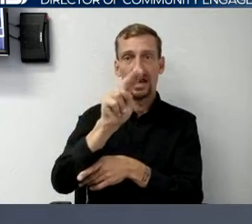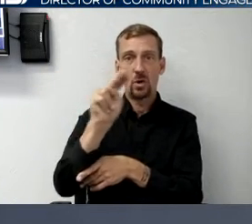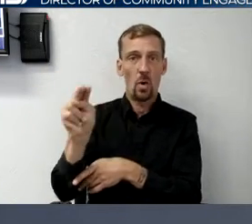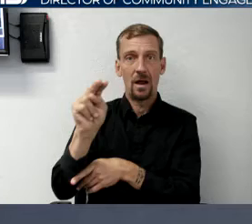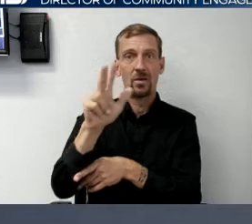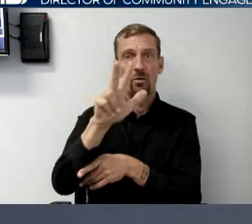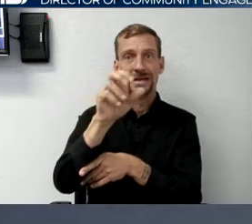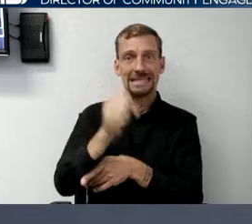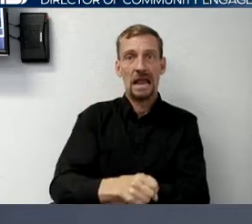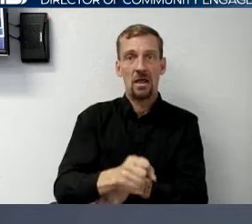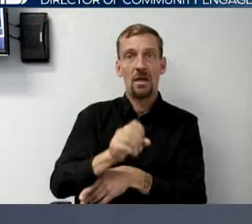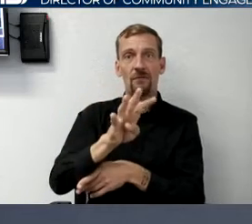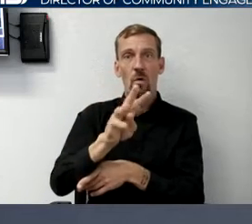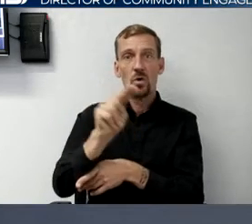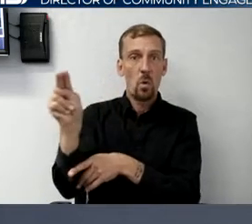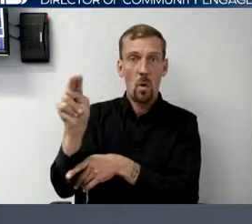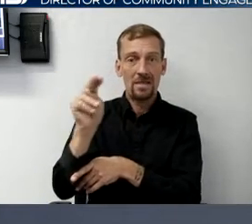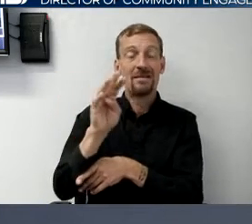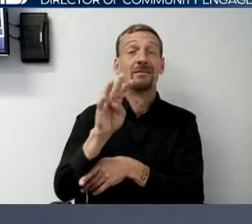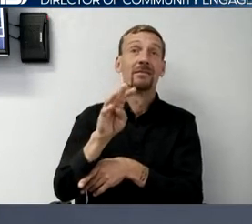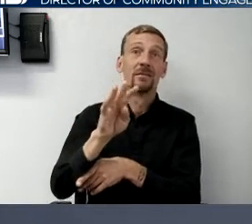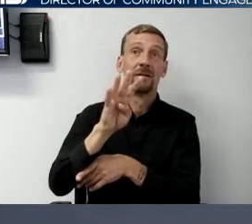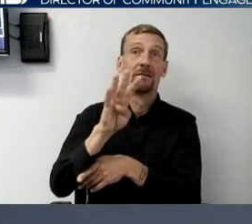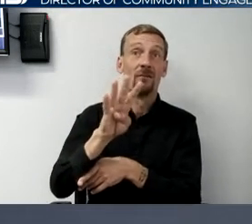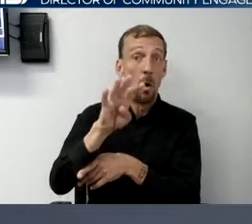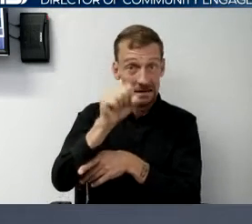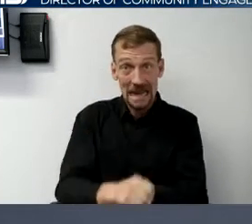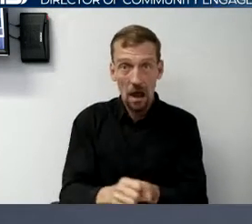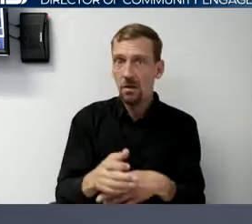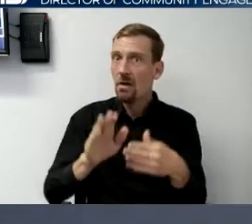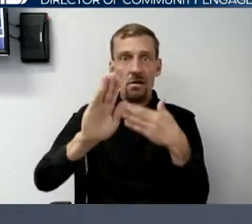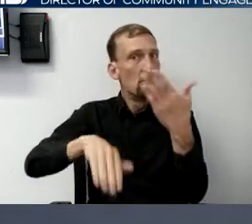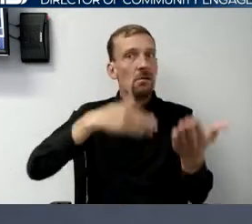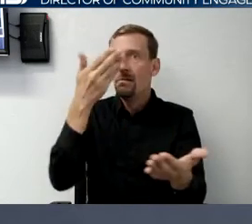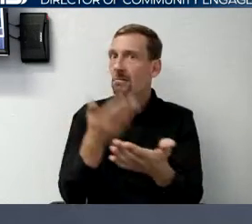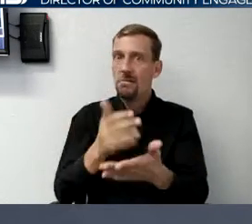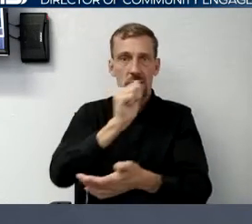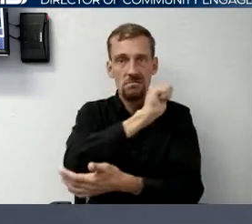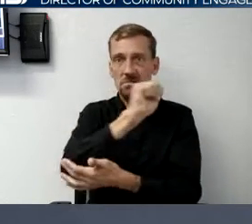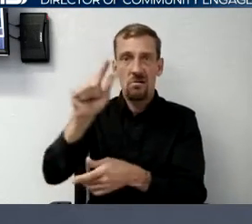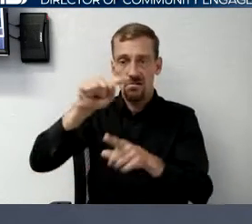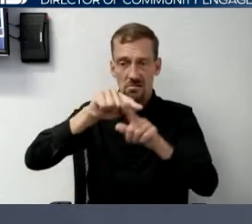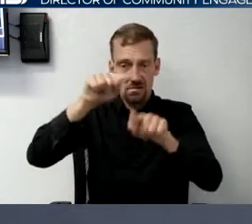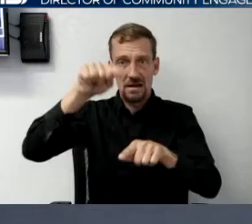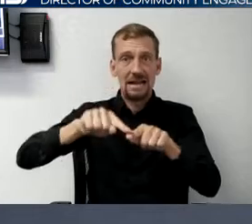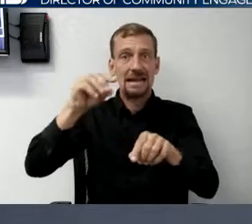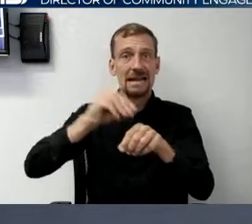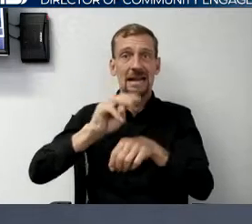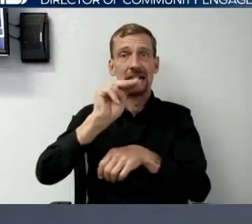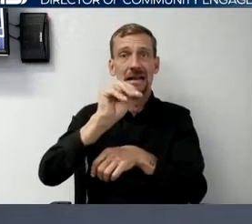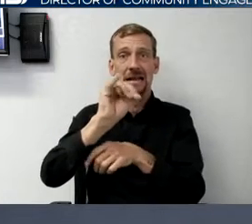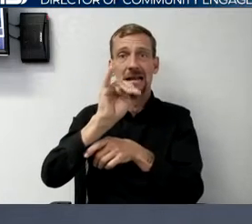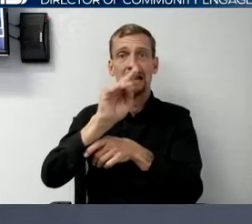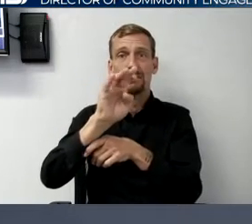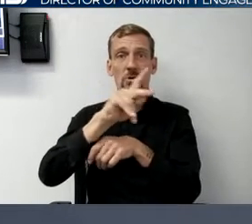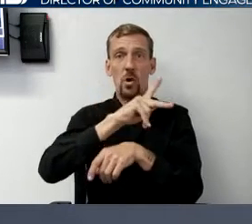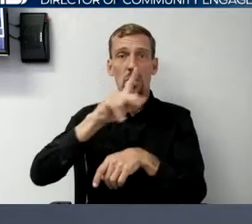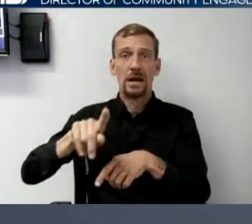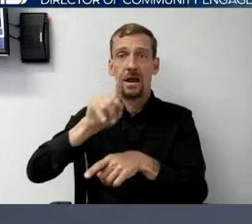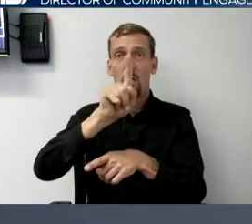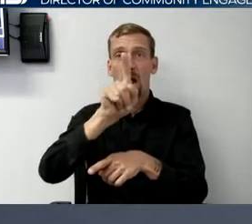3 South, 4 North, 4 South. All the major medical surgical units in the Mineral King wing are literally